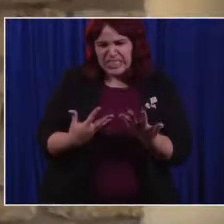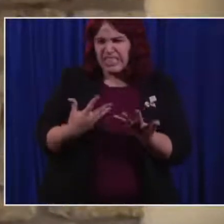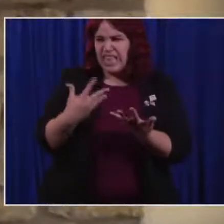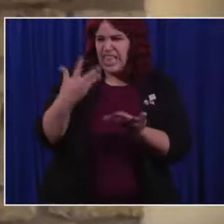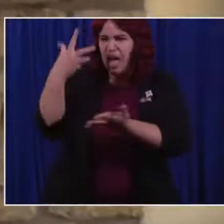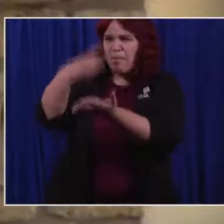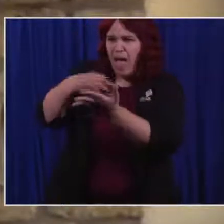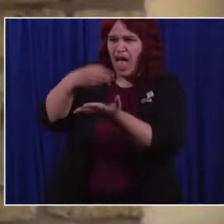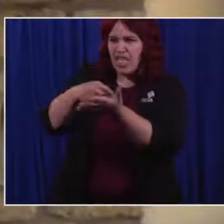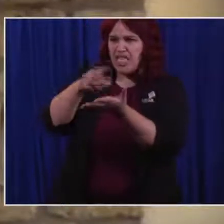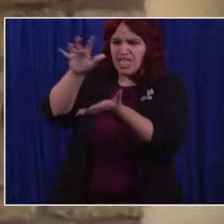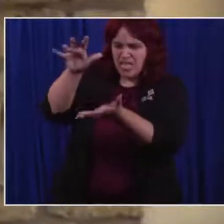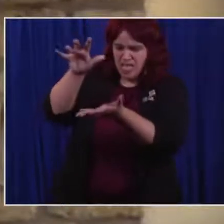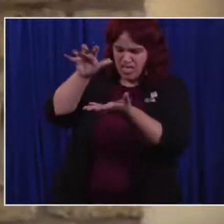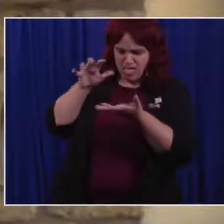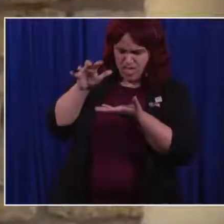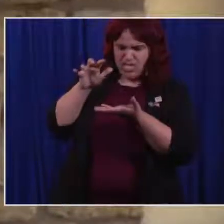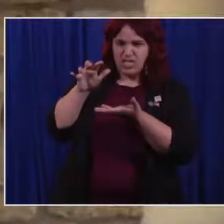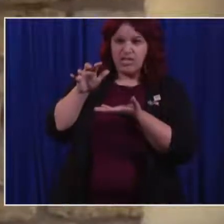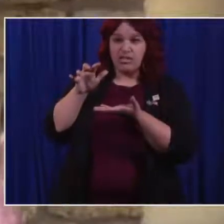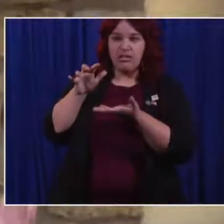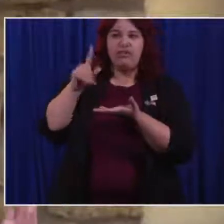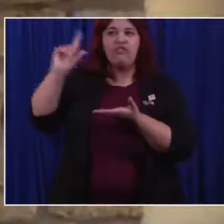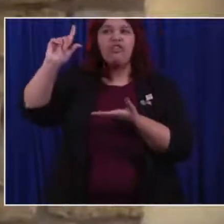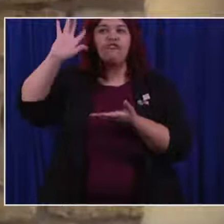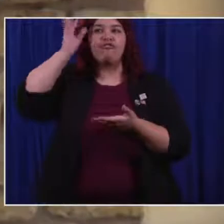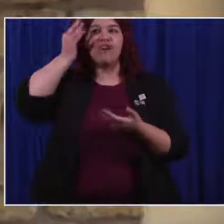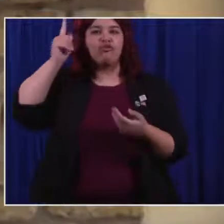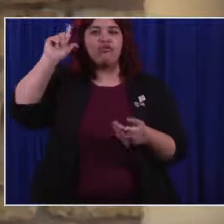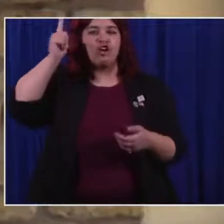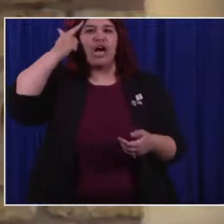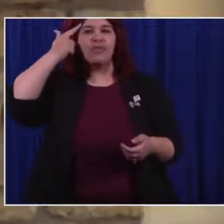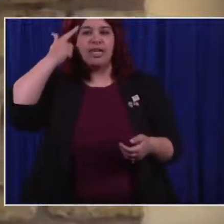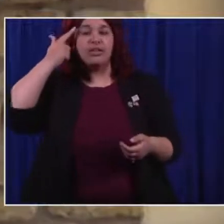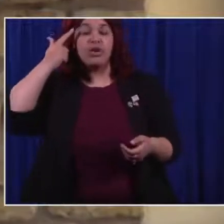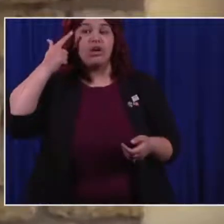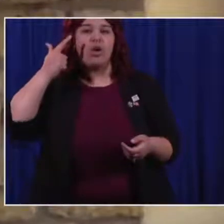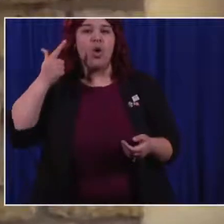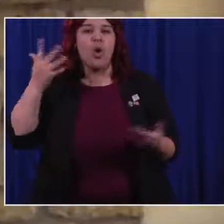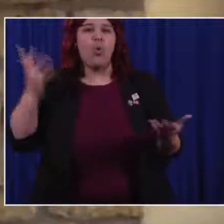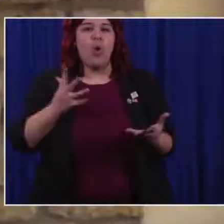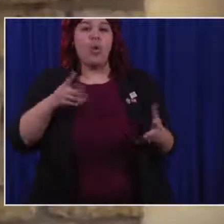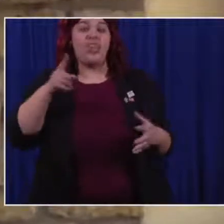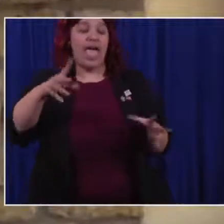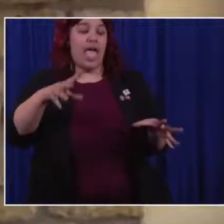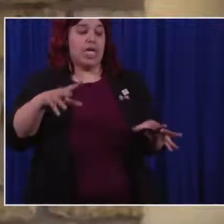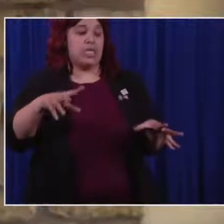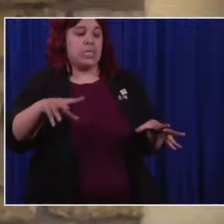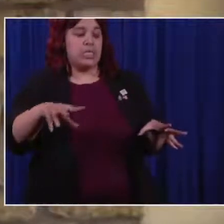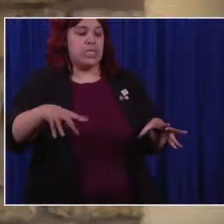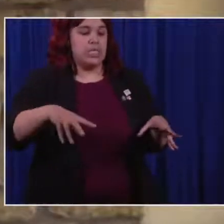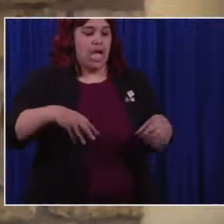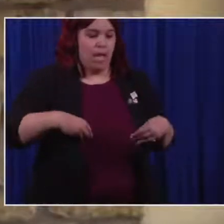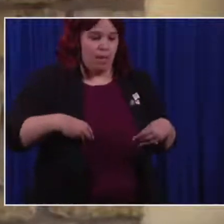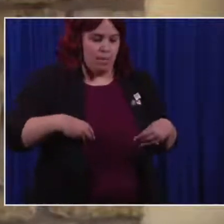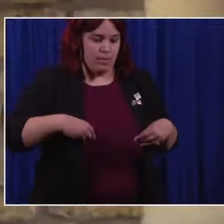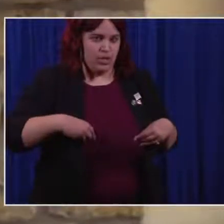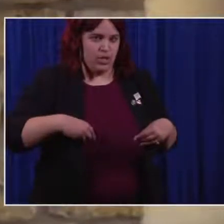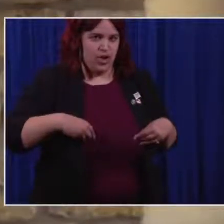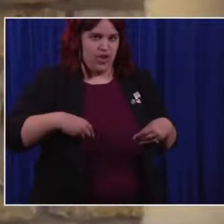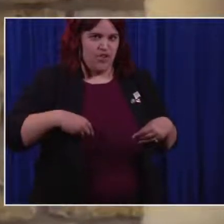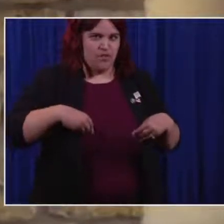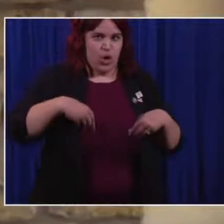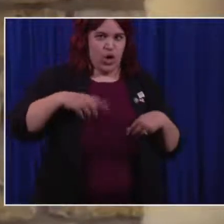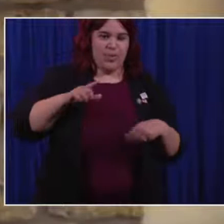with it. And I would just say one thing aspirationally at this moment. This is